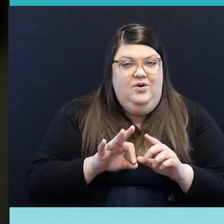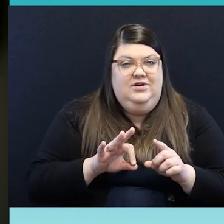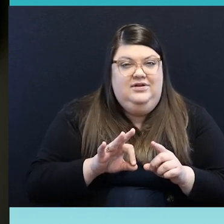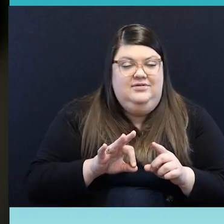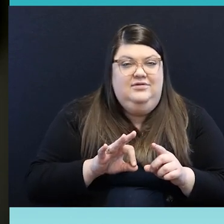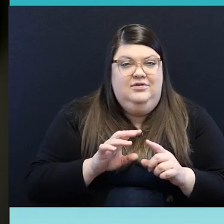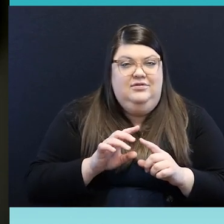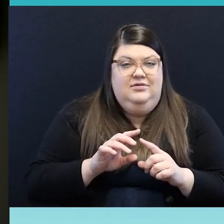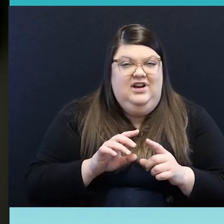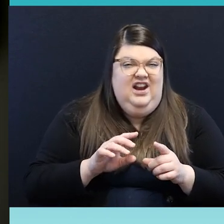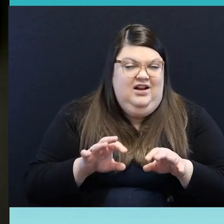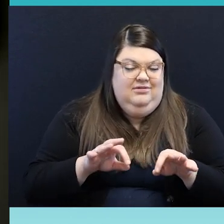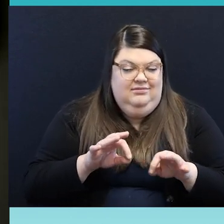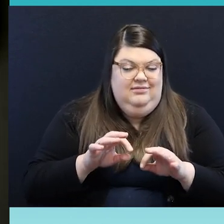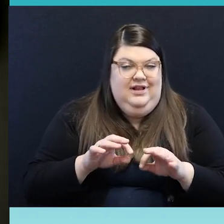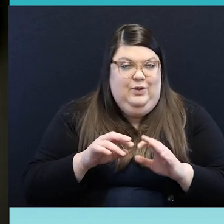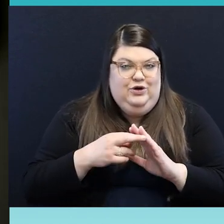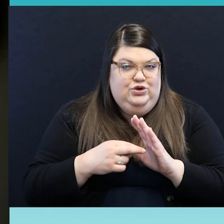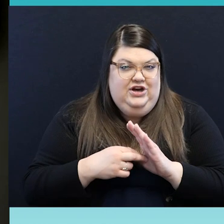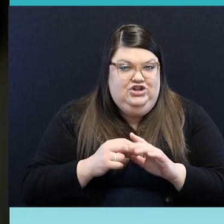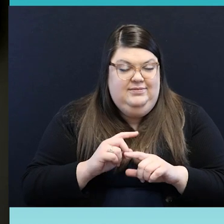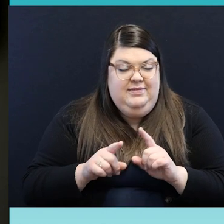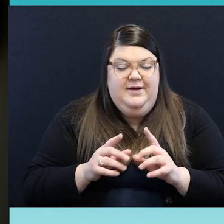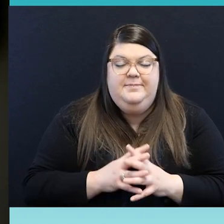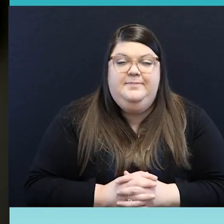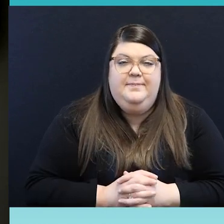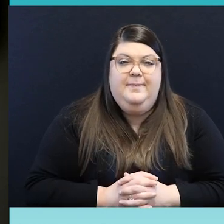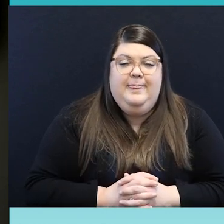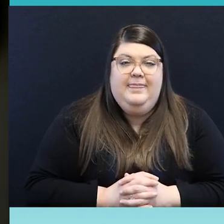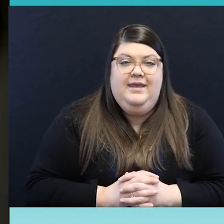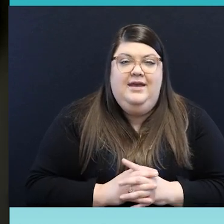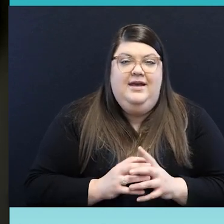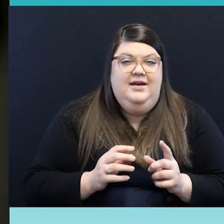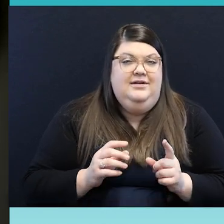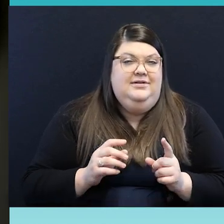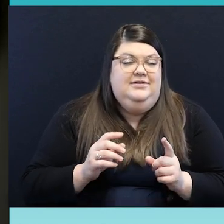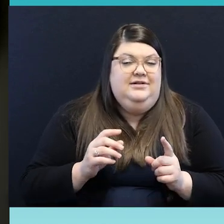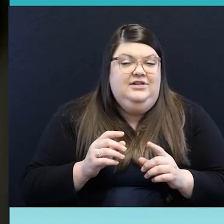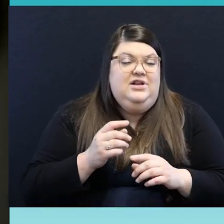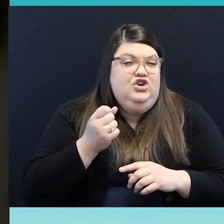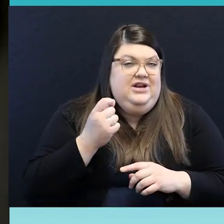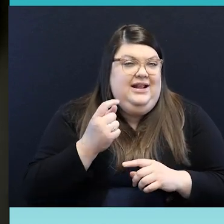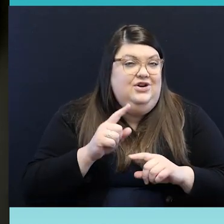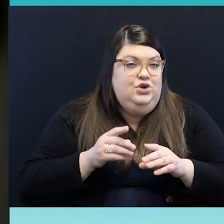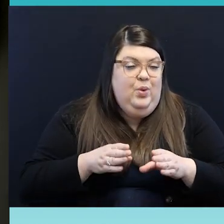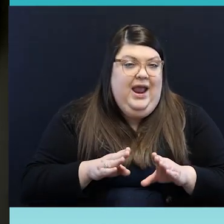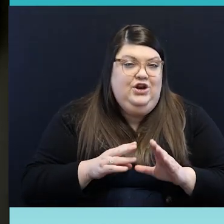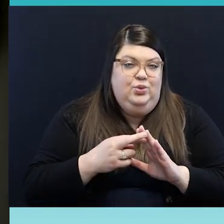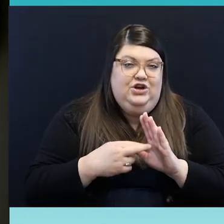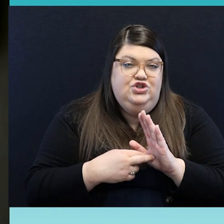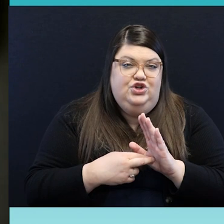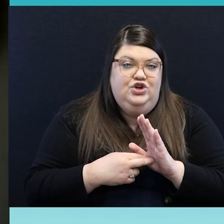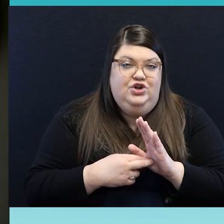of the registration. So we won't confuse the talk, but I do want to make sure people do understand that there's a way to then